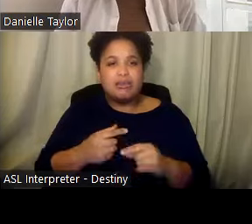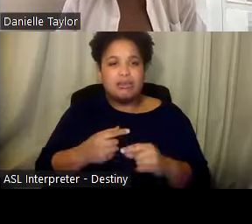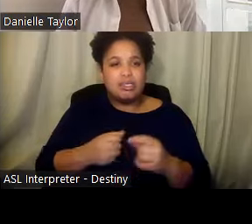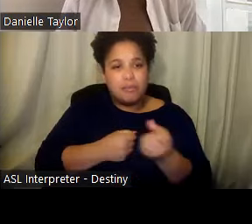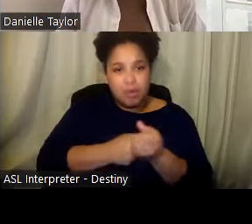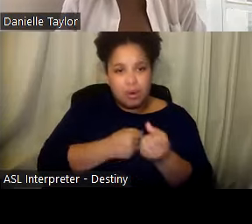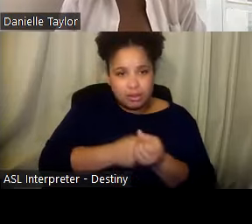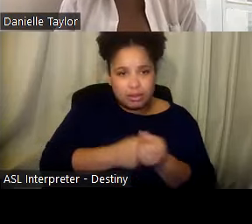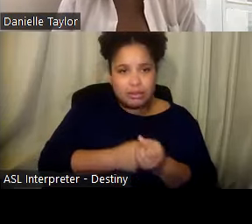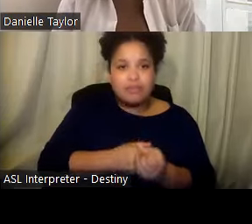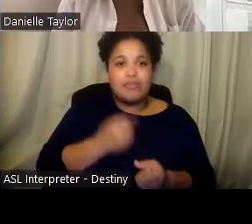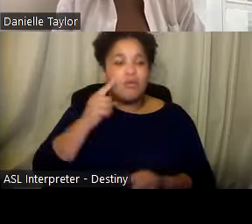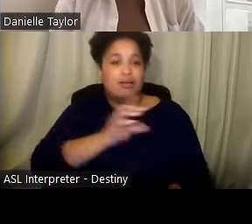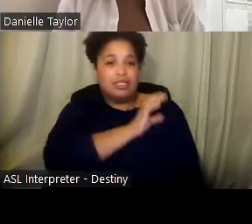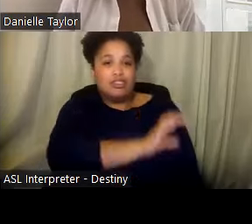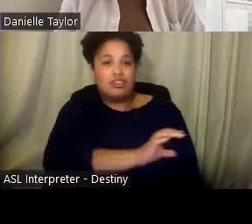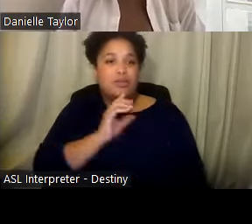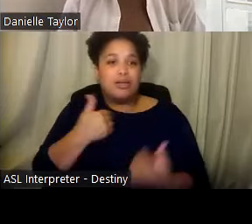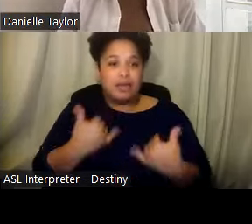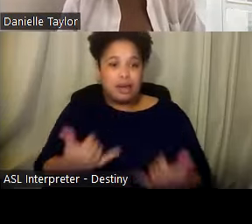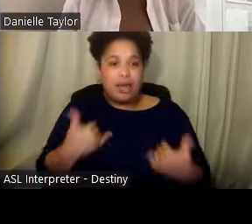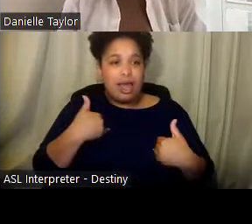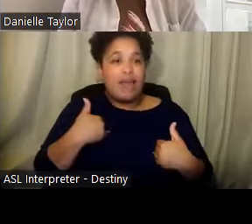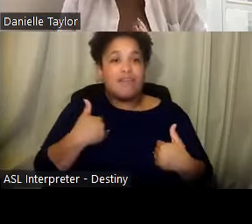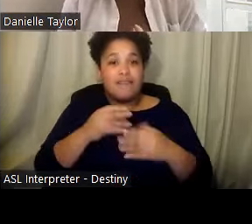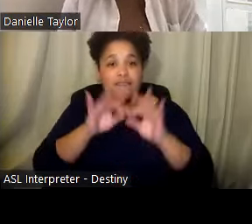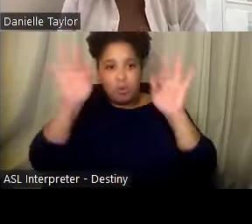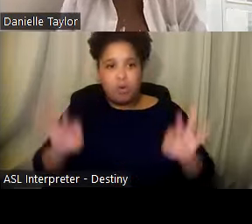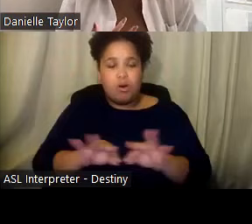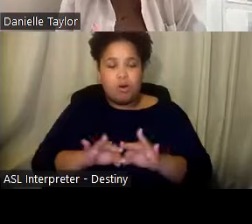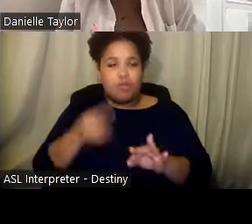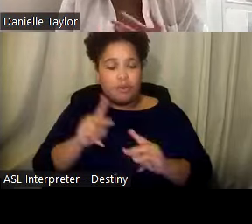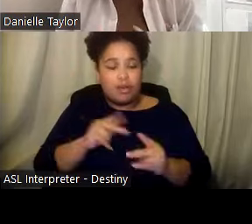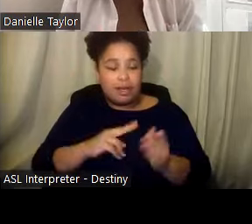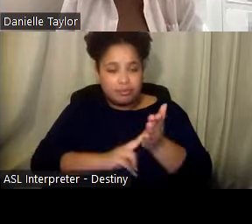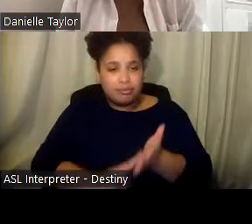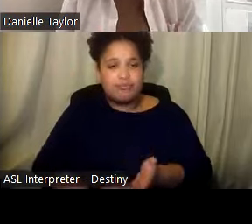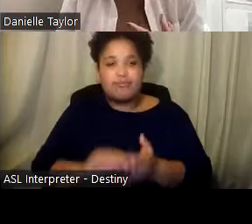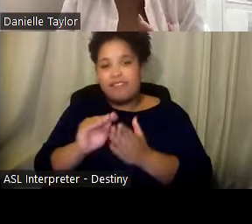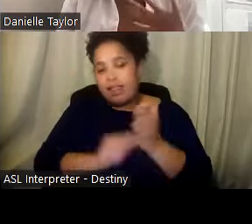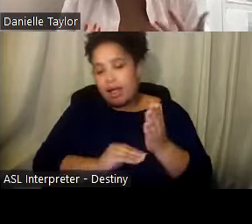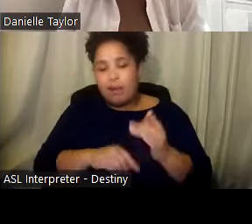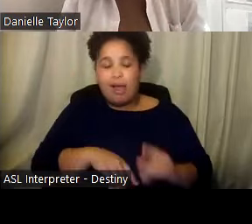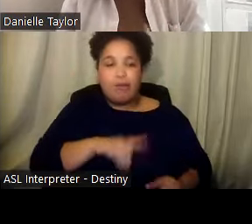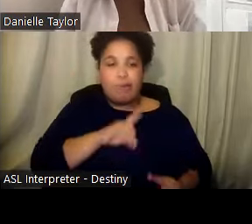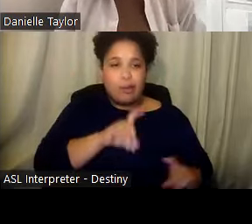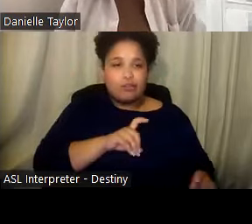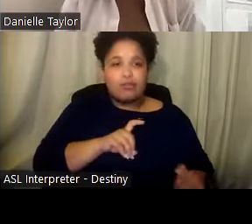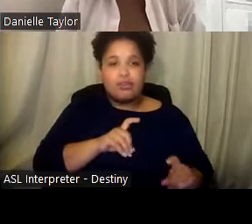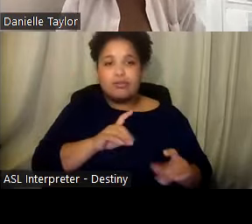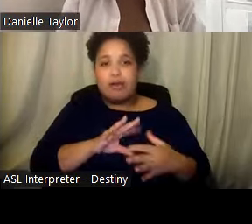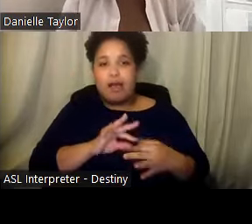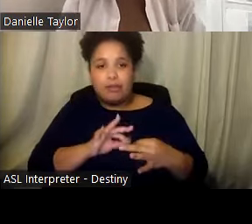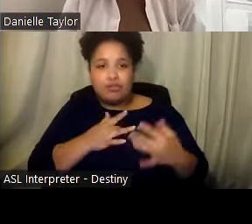teams. Currently, we have a form on our website that folks can fill out with questions, comments, concerns, and we would get back to them within 2